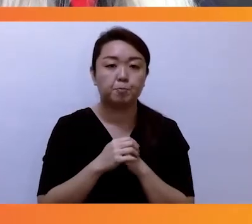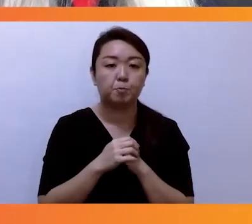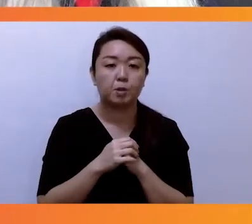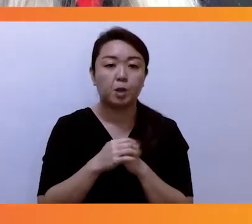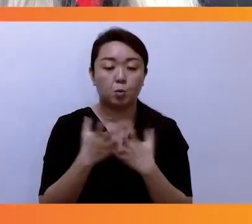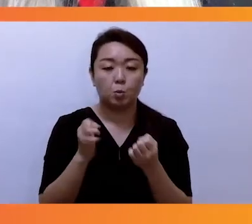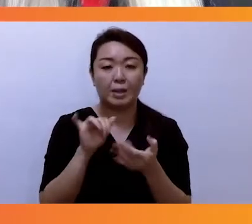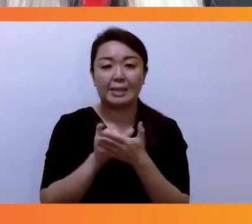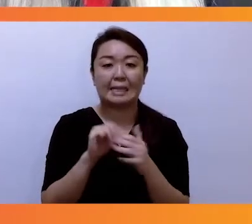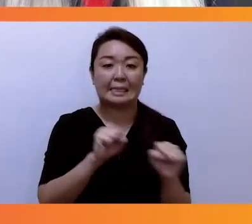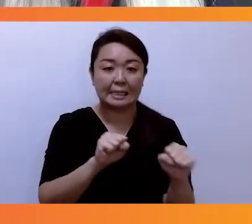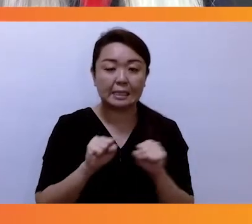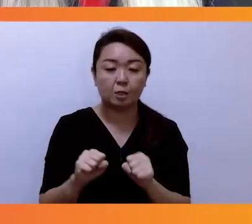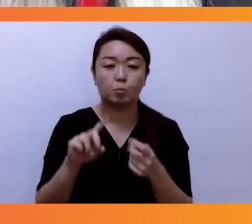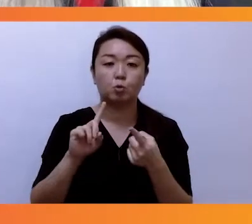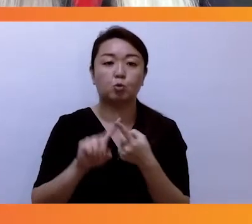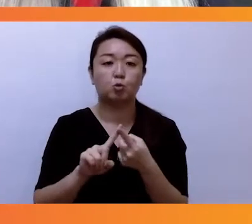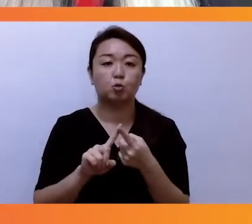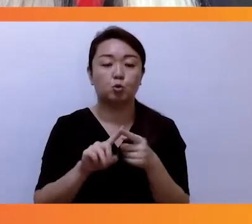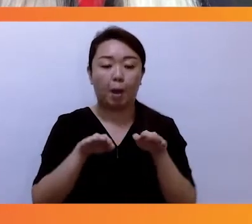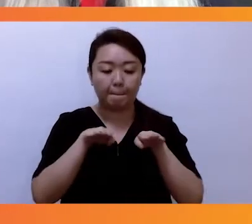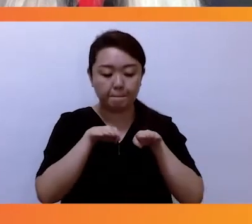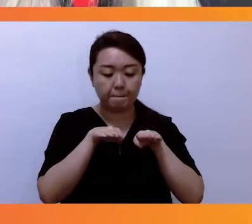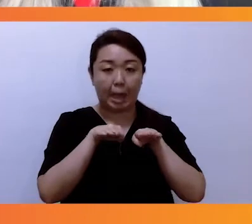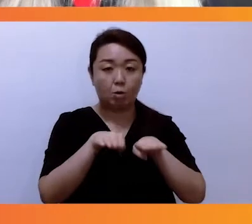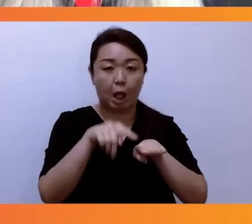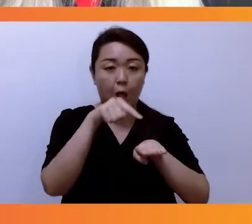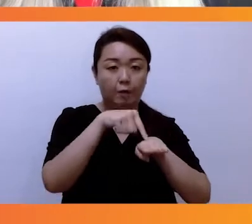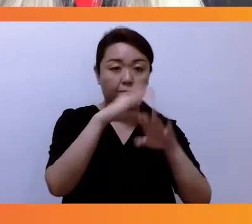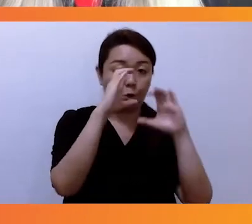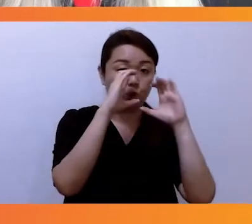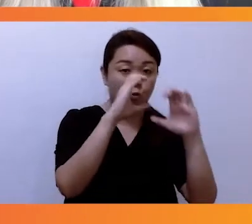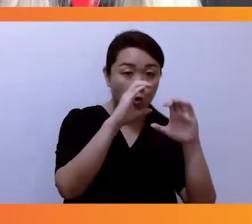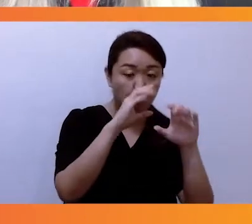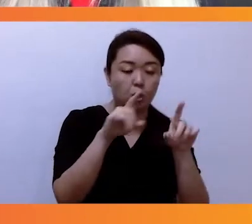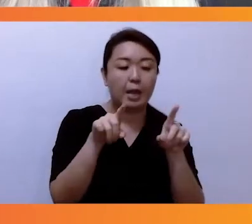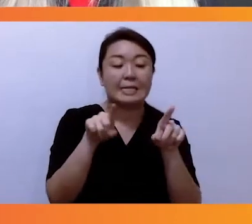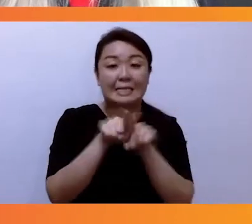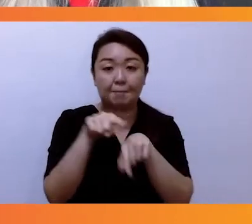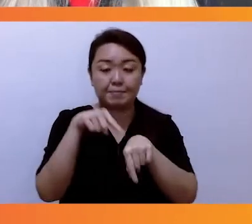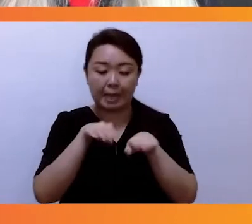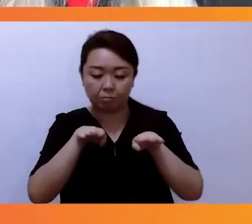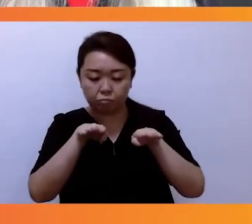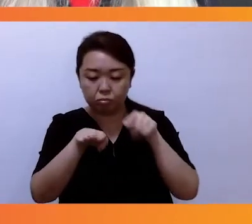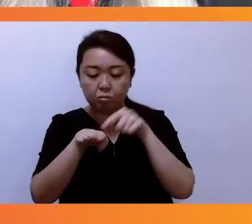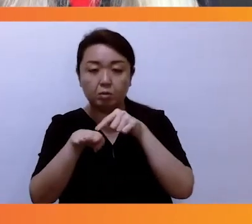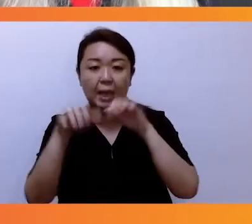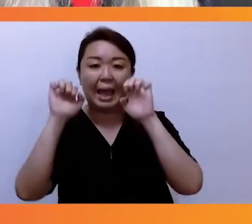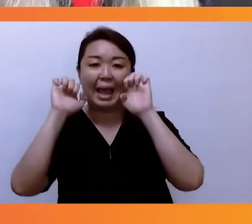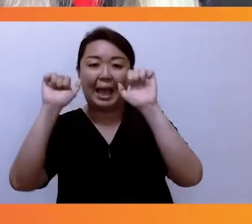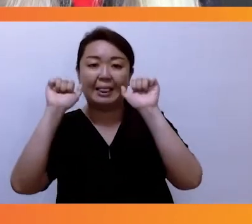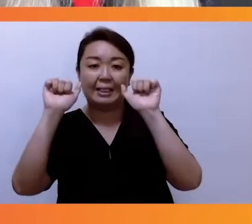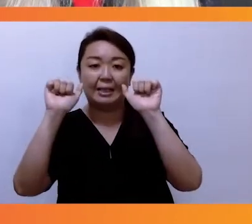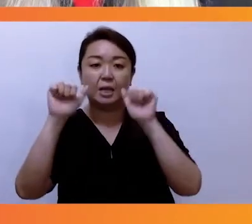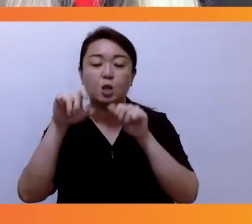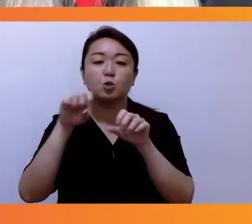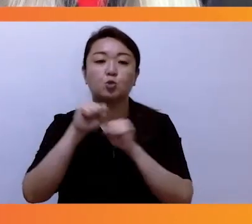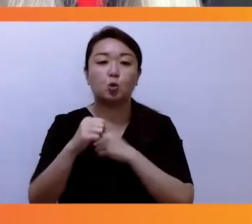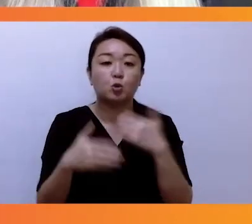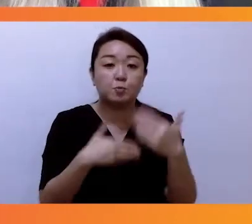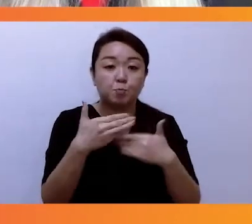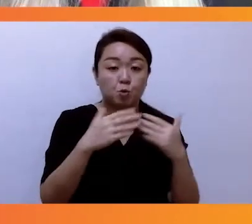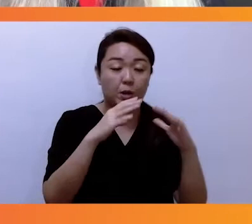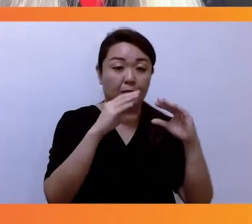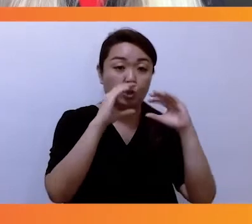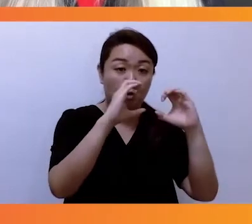We want to have that system to be parallel for the coach as well as for the athlete. So